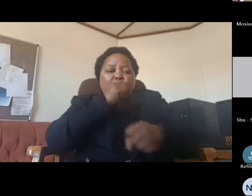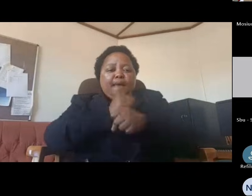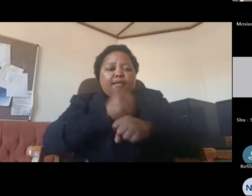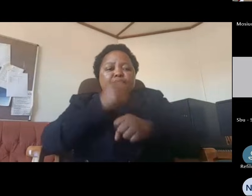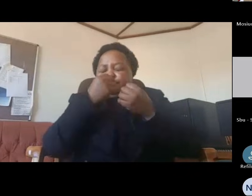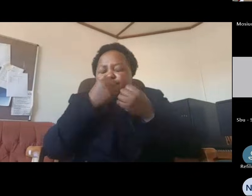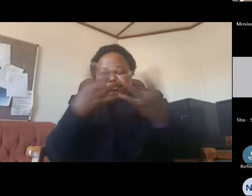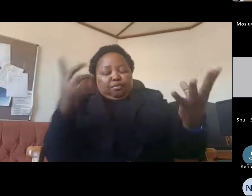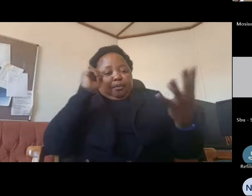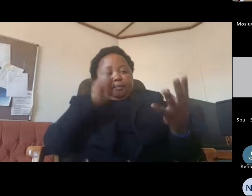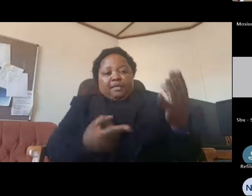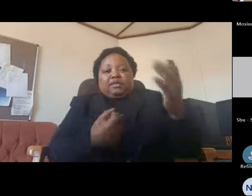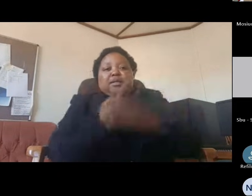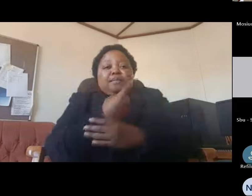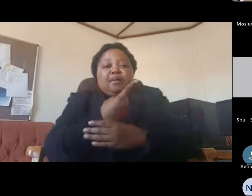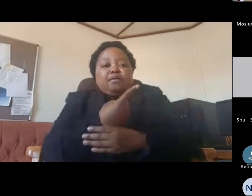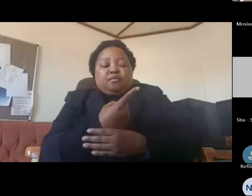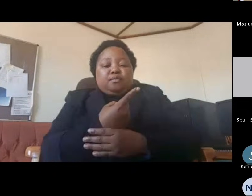of